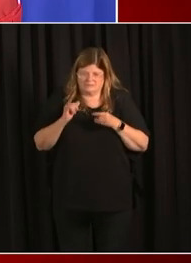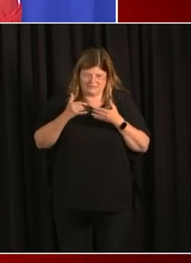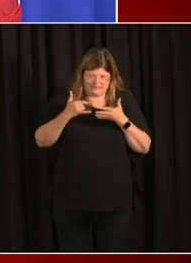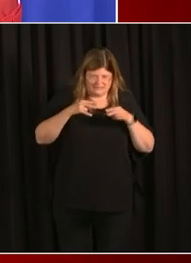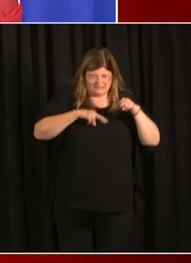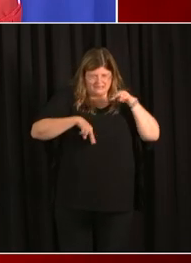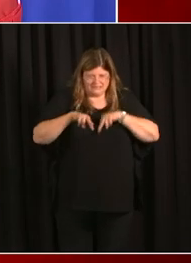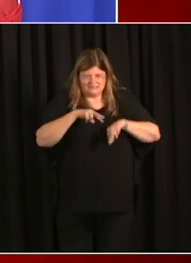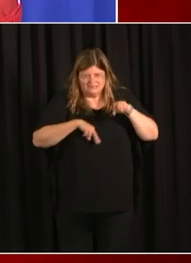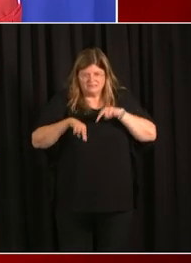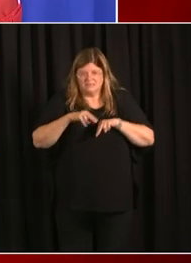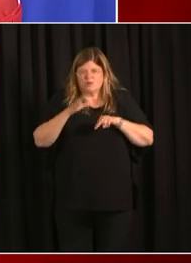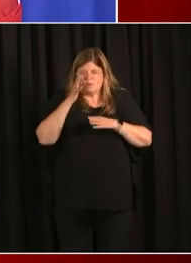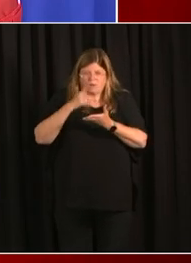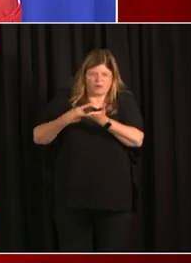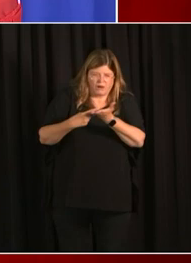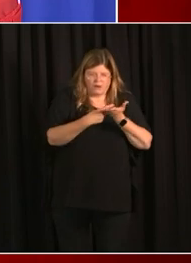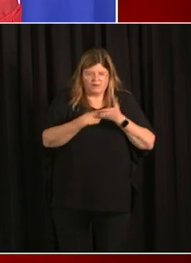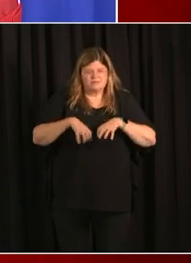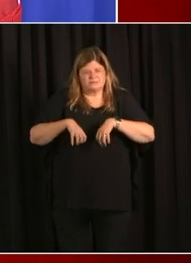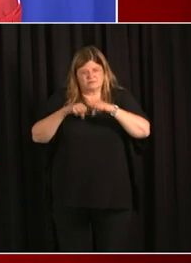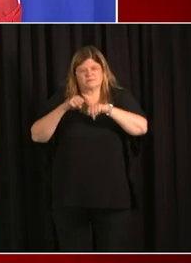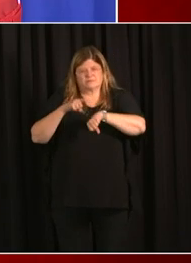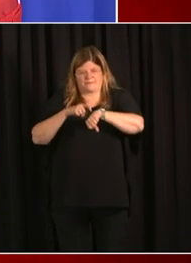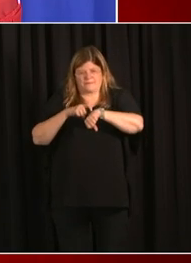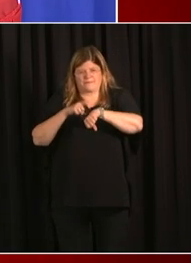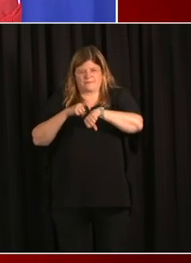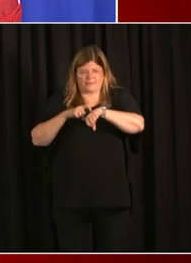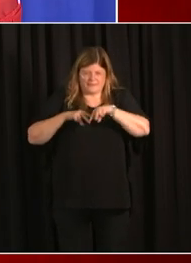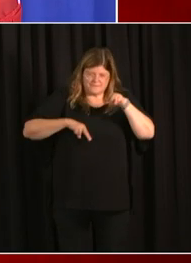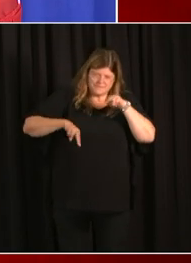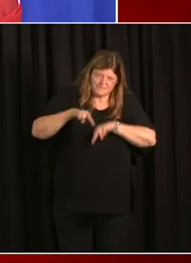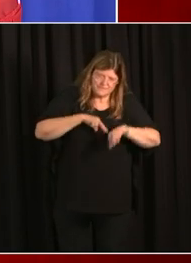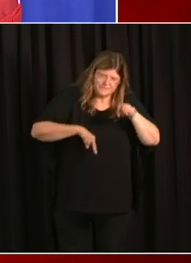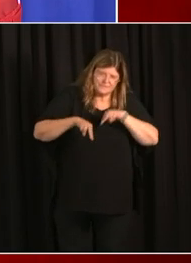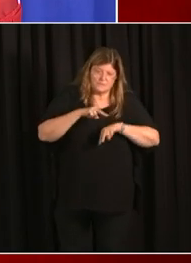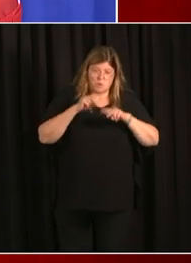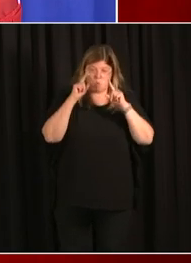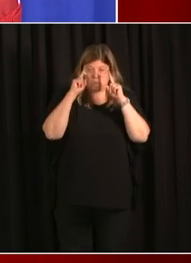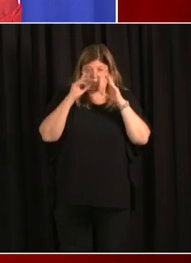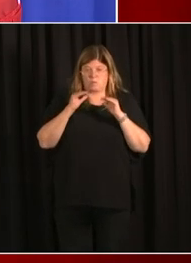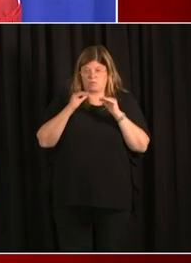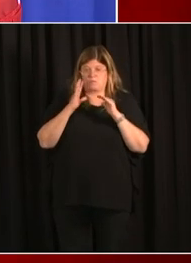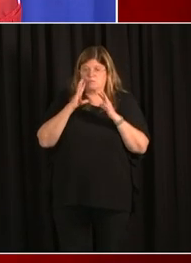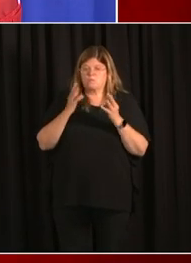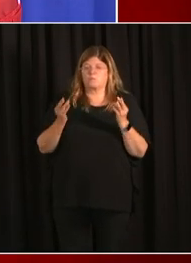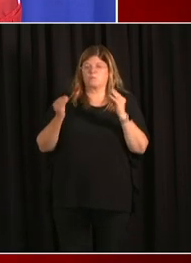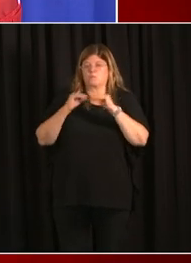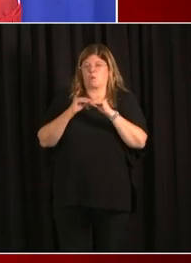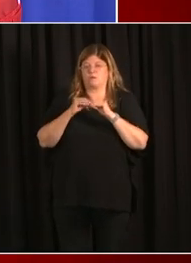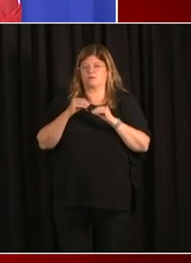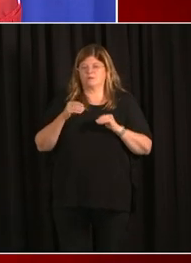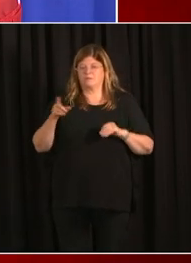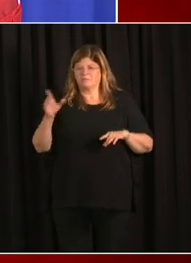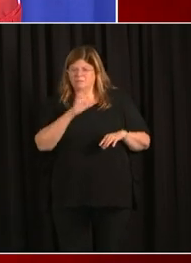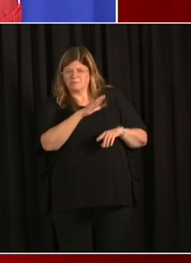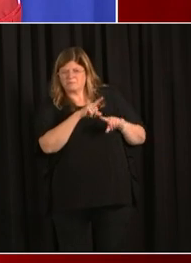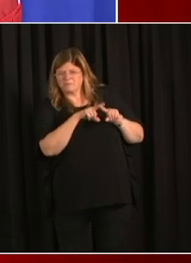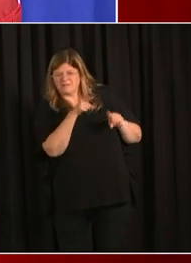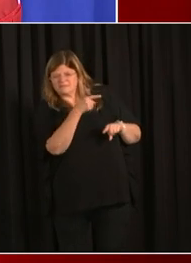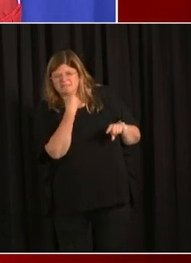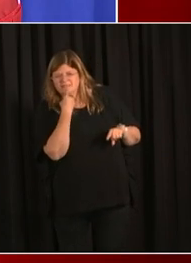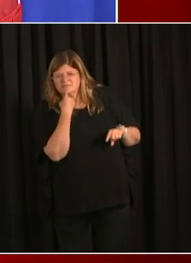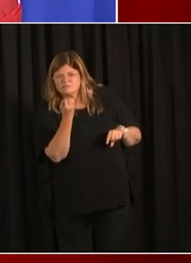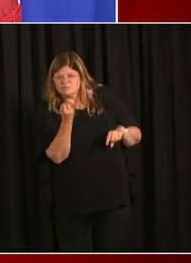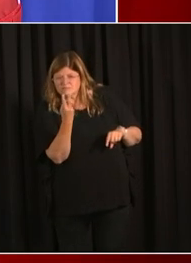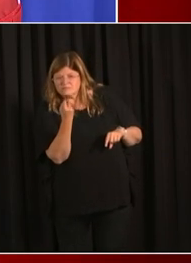time kind of kicking the tires on them, and then they will have something to announce. And when you say at least a dozen proposals for principals,